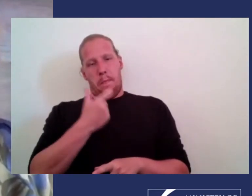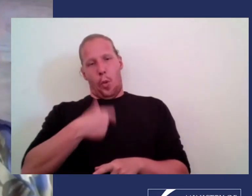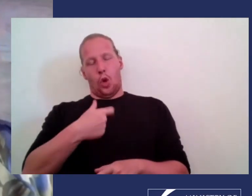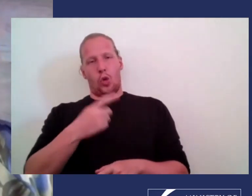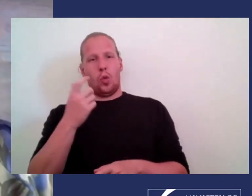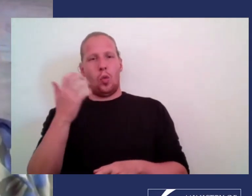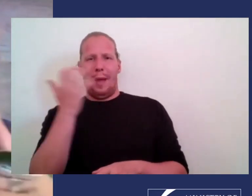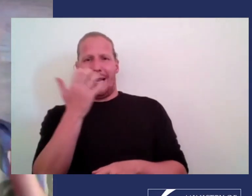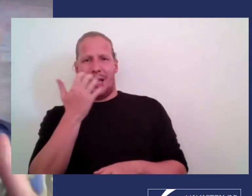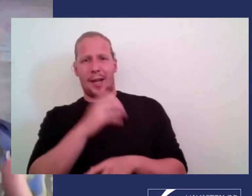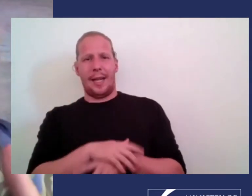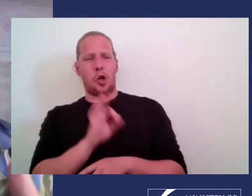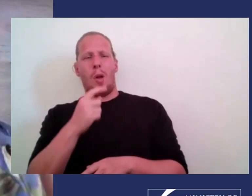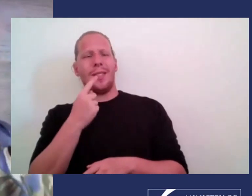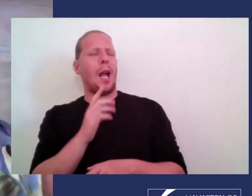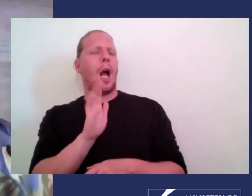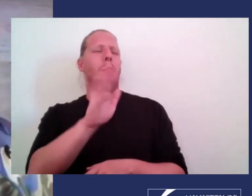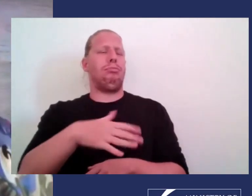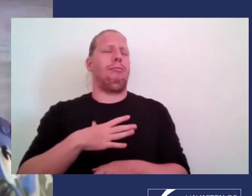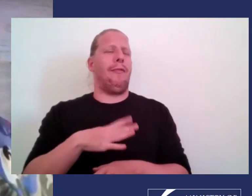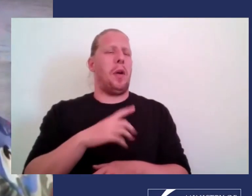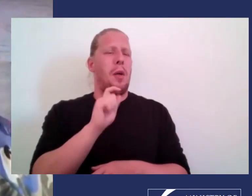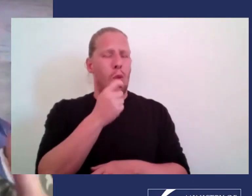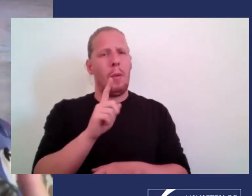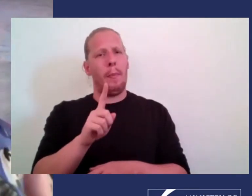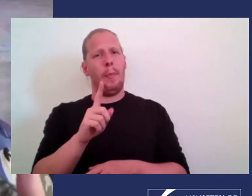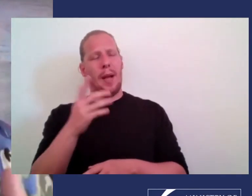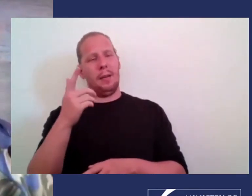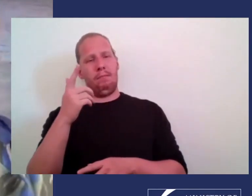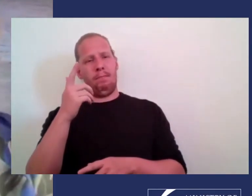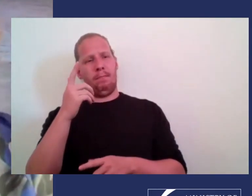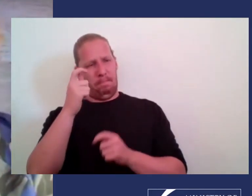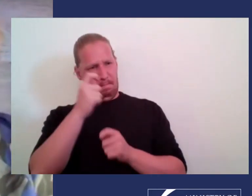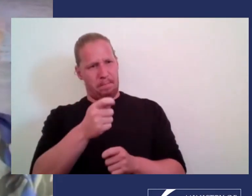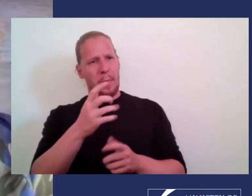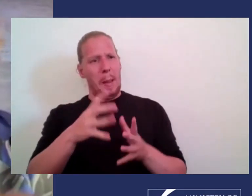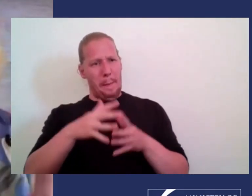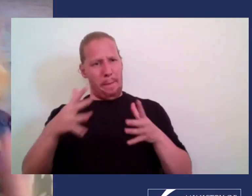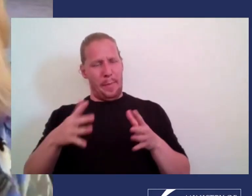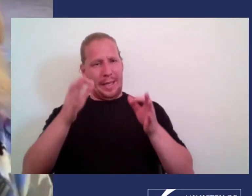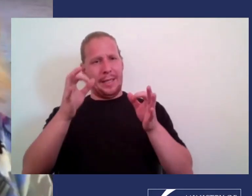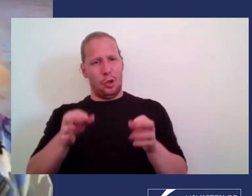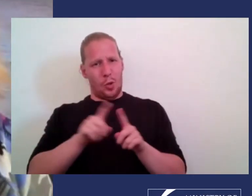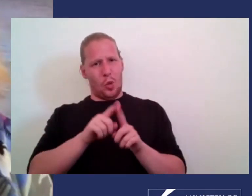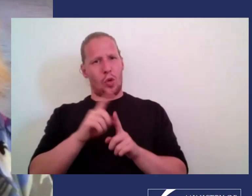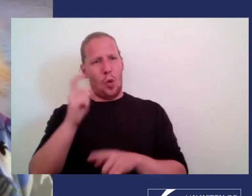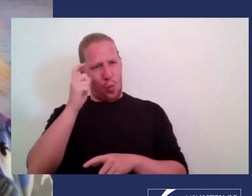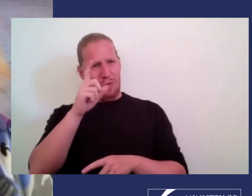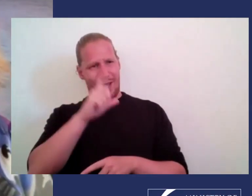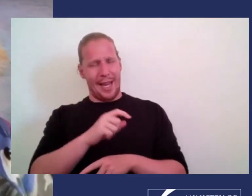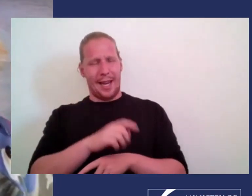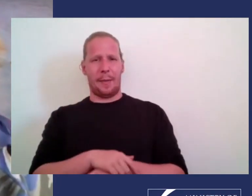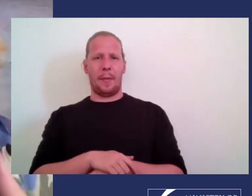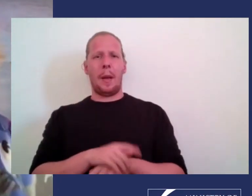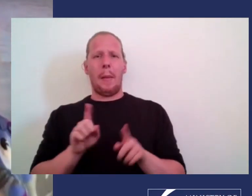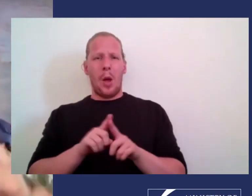fine, to acknowledge that it is a big decision for them and it is worrying. And to, you know your sons better than anyone